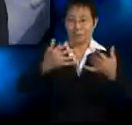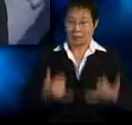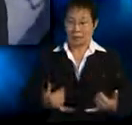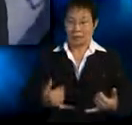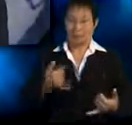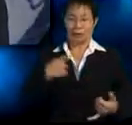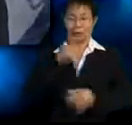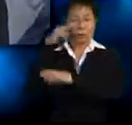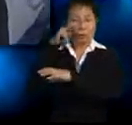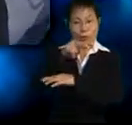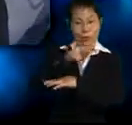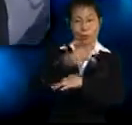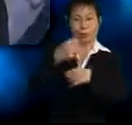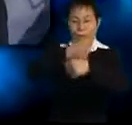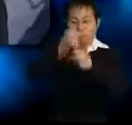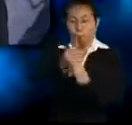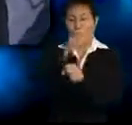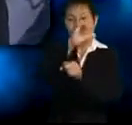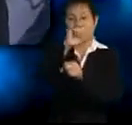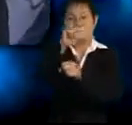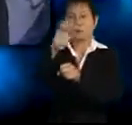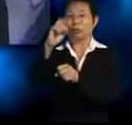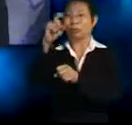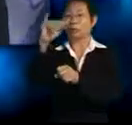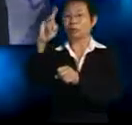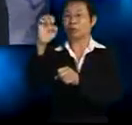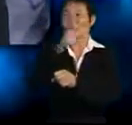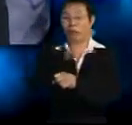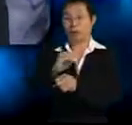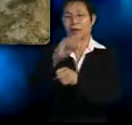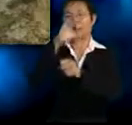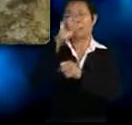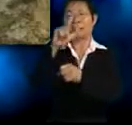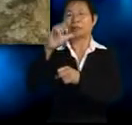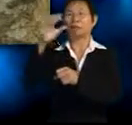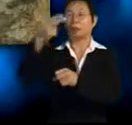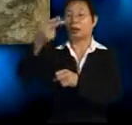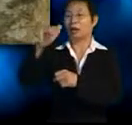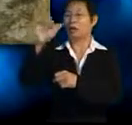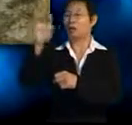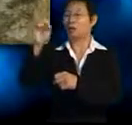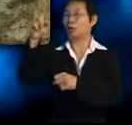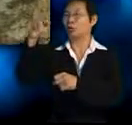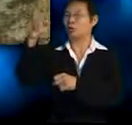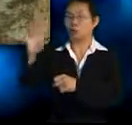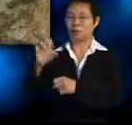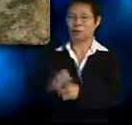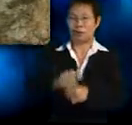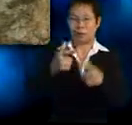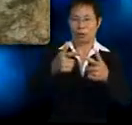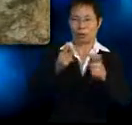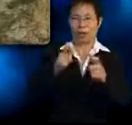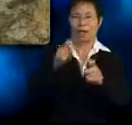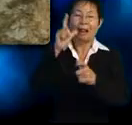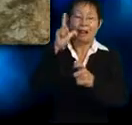Now, we will look into the formation of calcium oxide and calcium hydroxide. Quicklime or calcium oxide